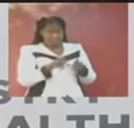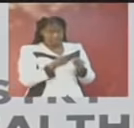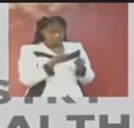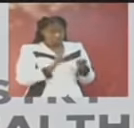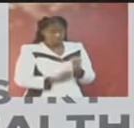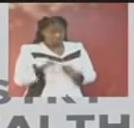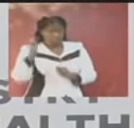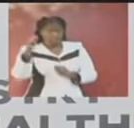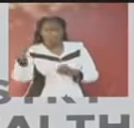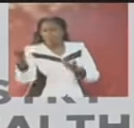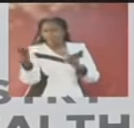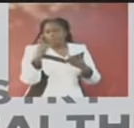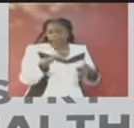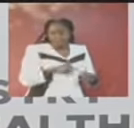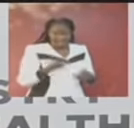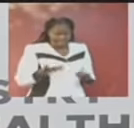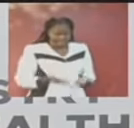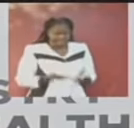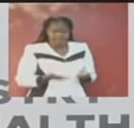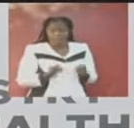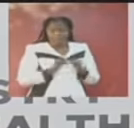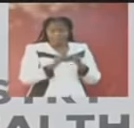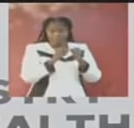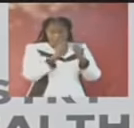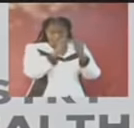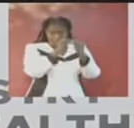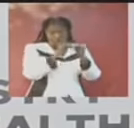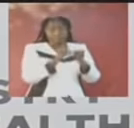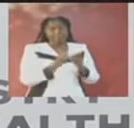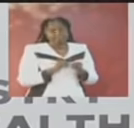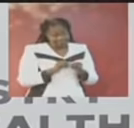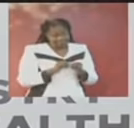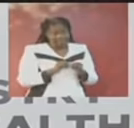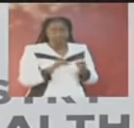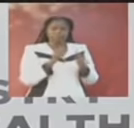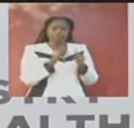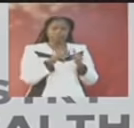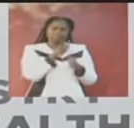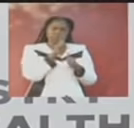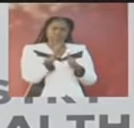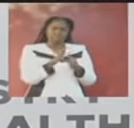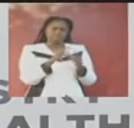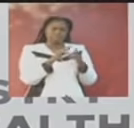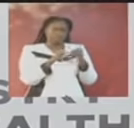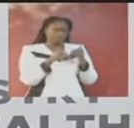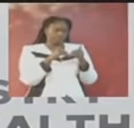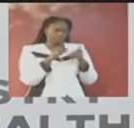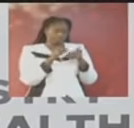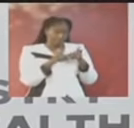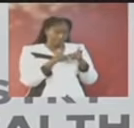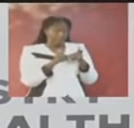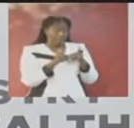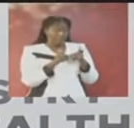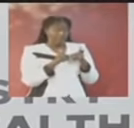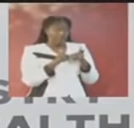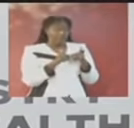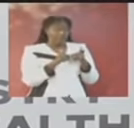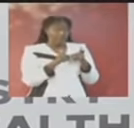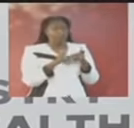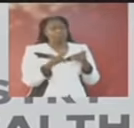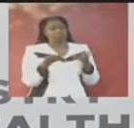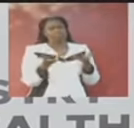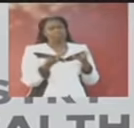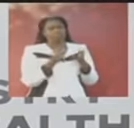about the increase in the number of facilities or state facilities in the parallel healthcare